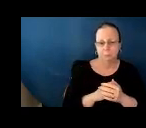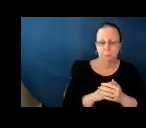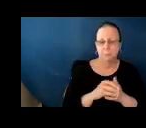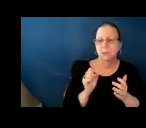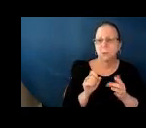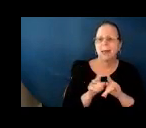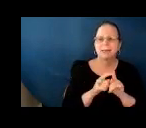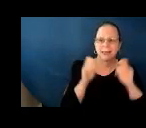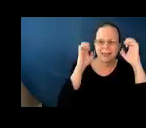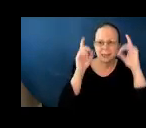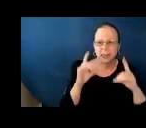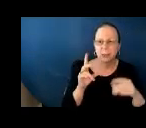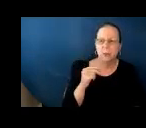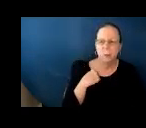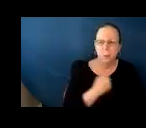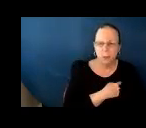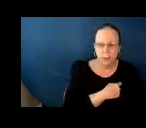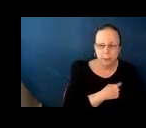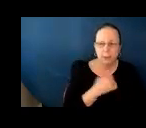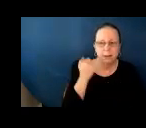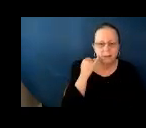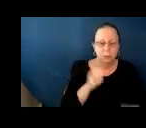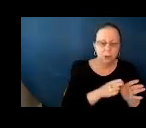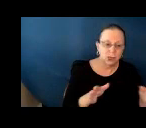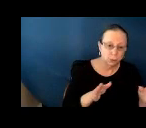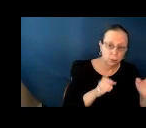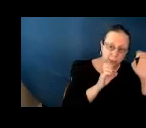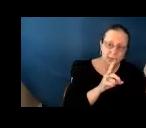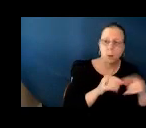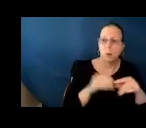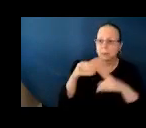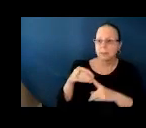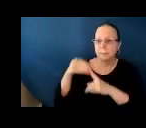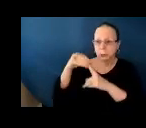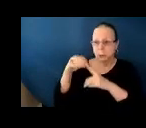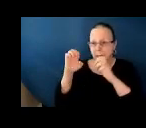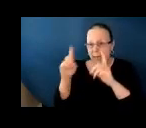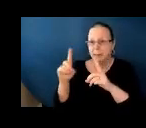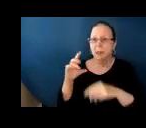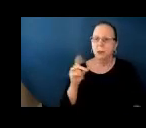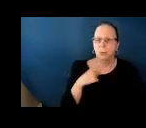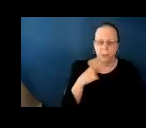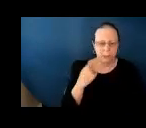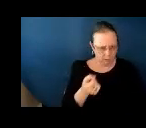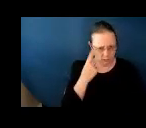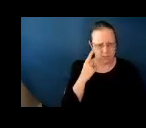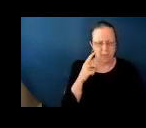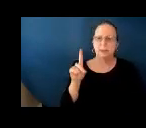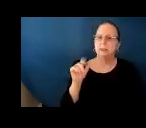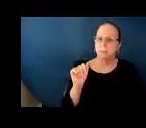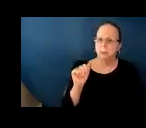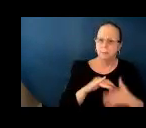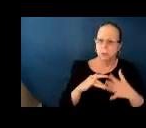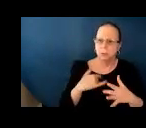as educators, do we, whether we're general ed or special ed, do we understand the disabilities of the students we're working with? Do